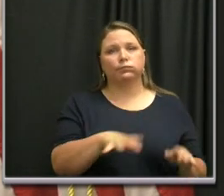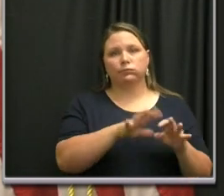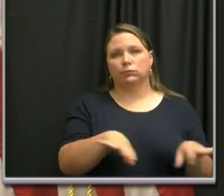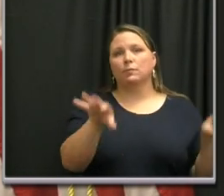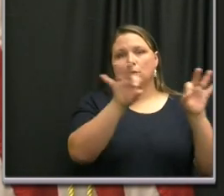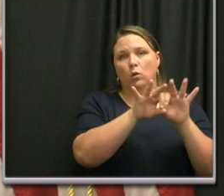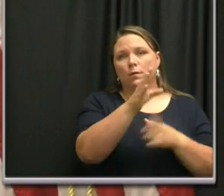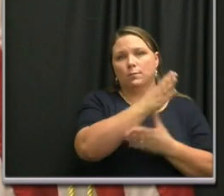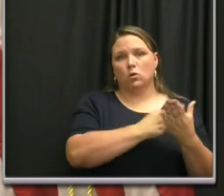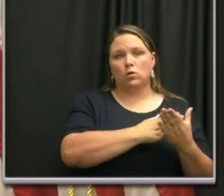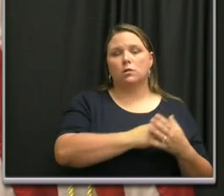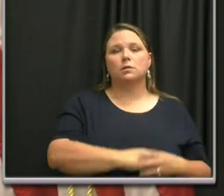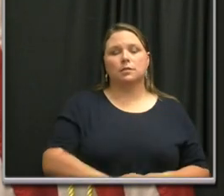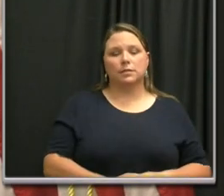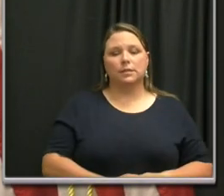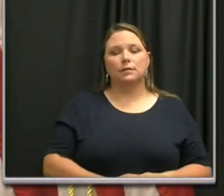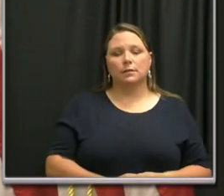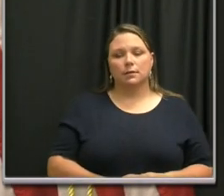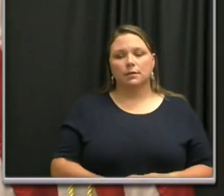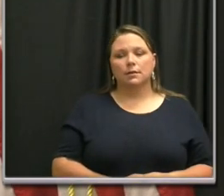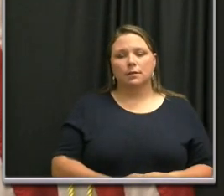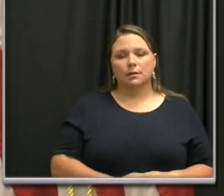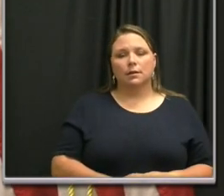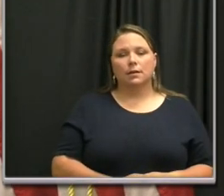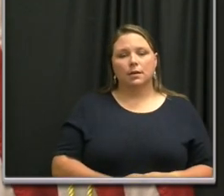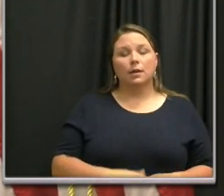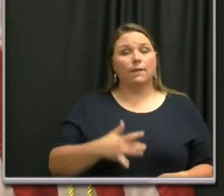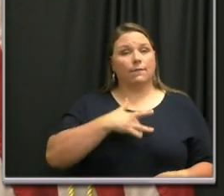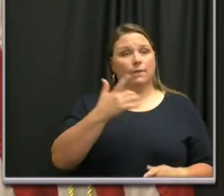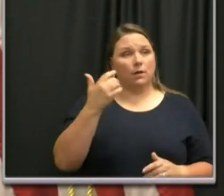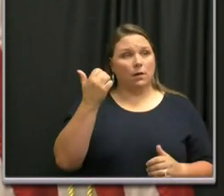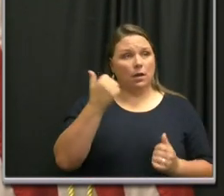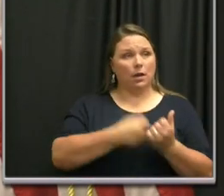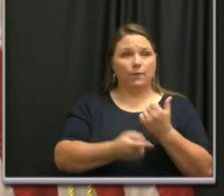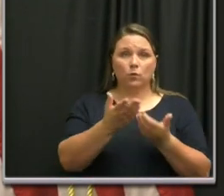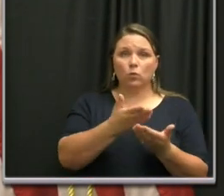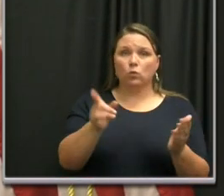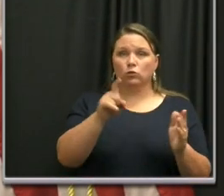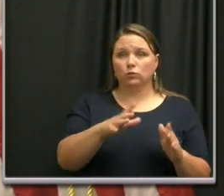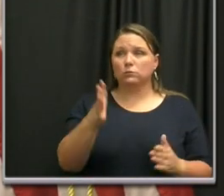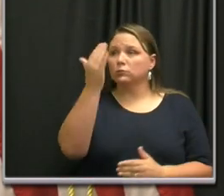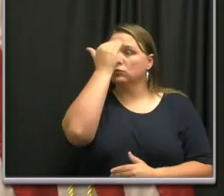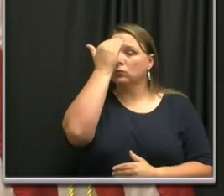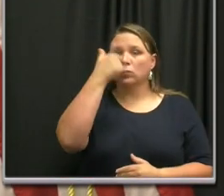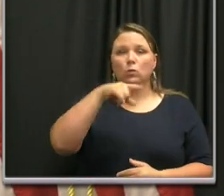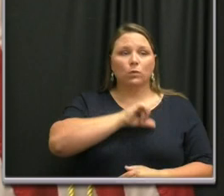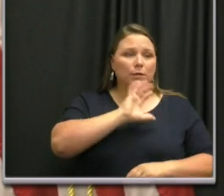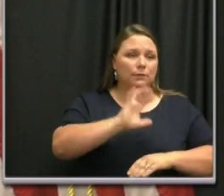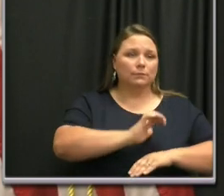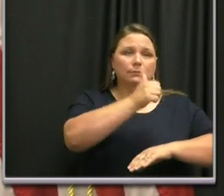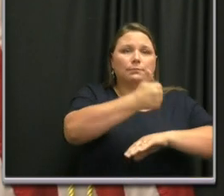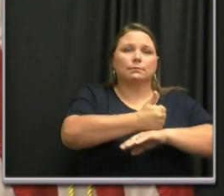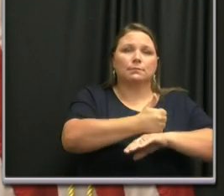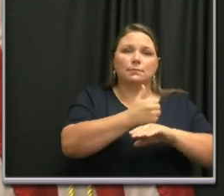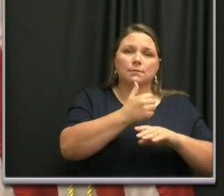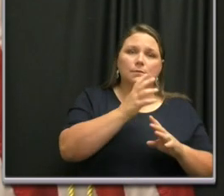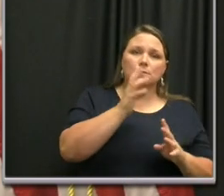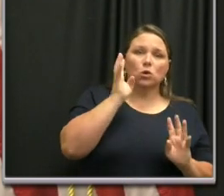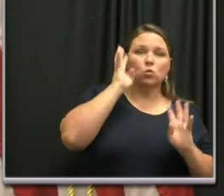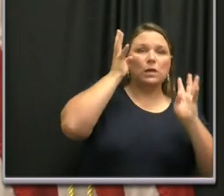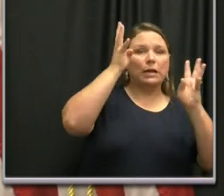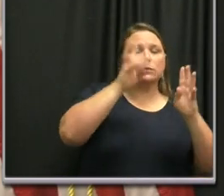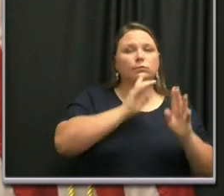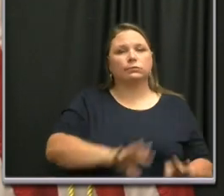step. I think everybody needs to be aware that we are creating a very